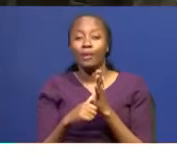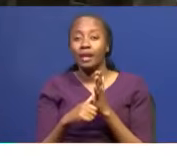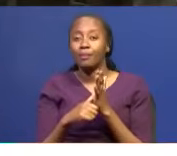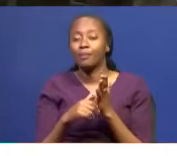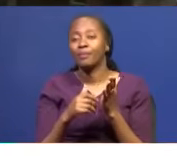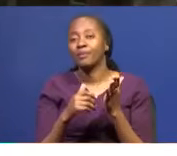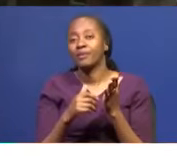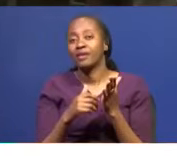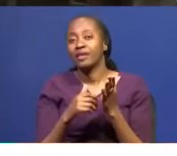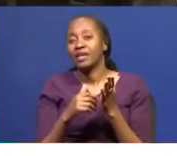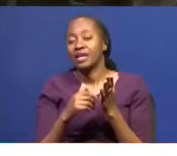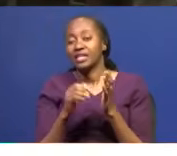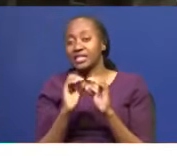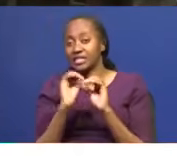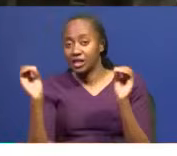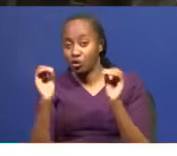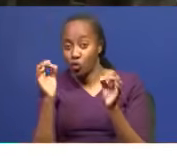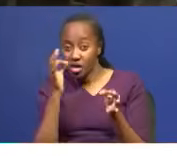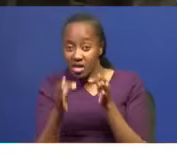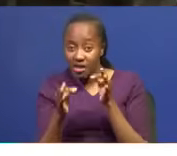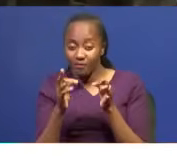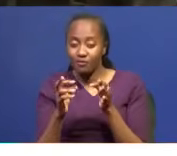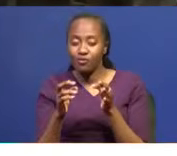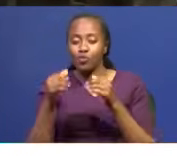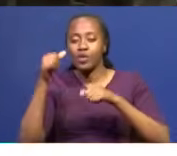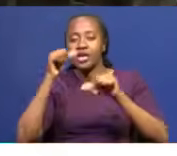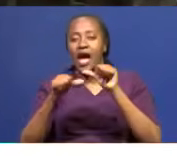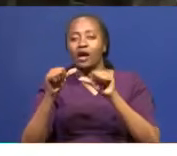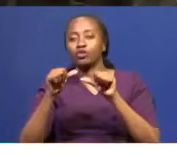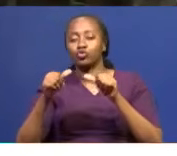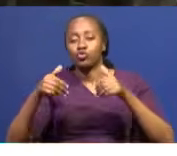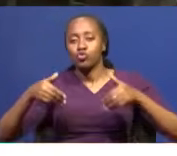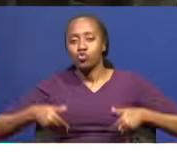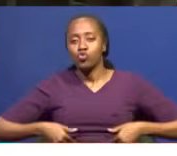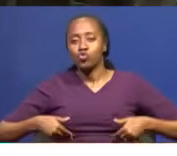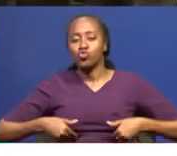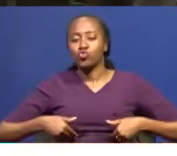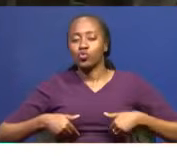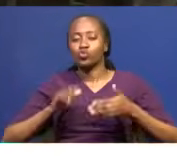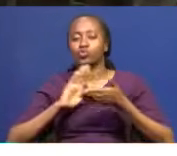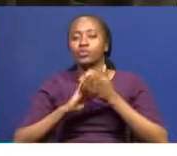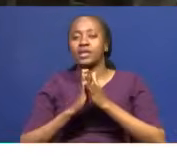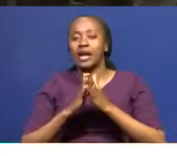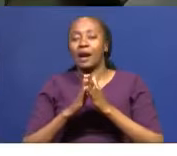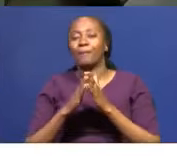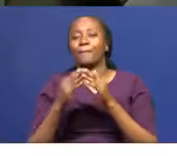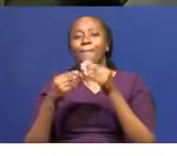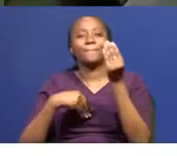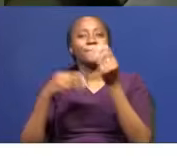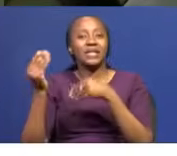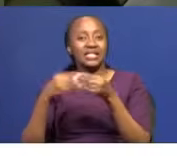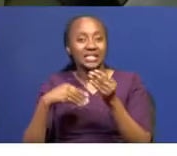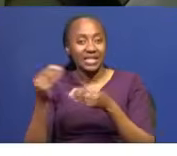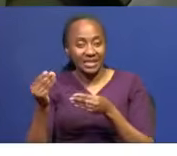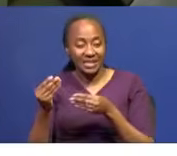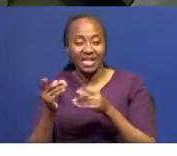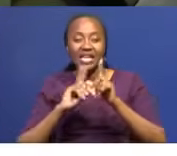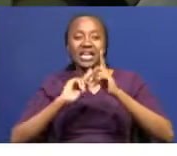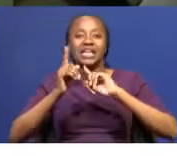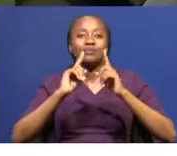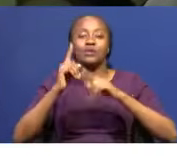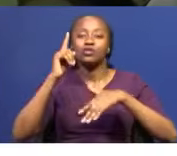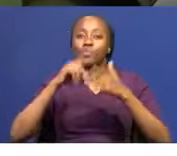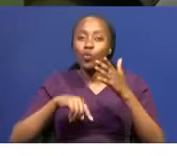great opportunity for employment for our young people if we took sports as a business. He often speaks of the